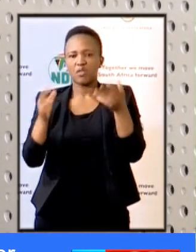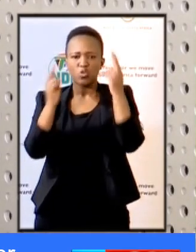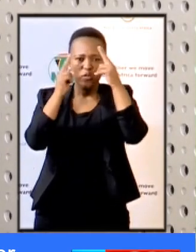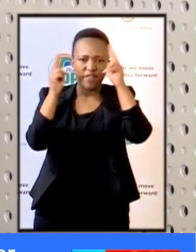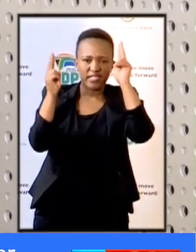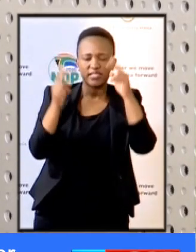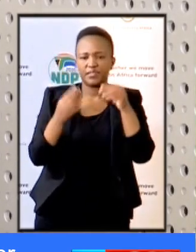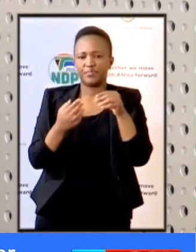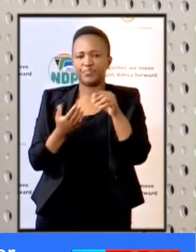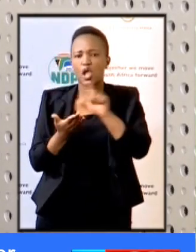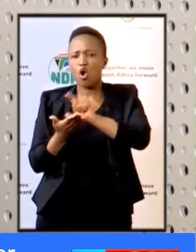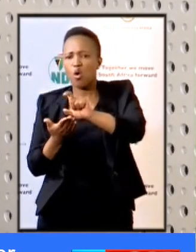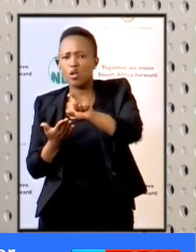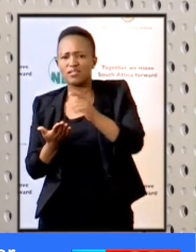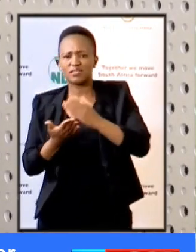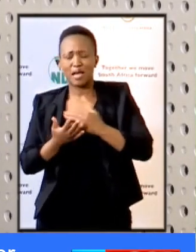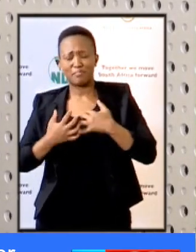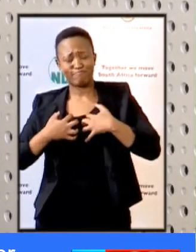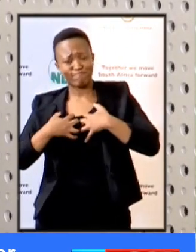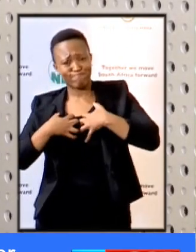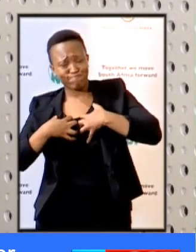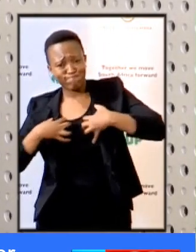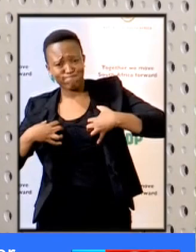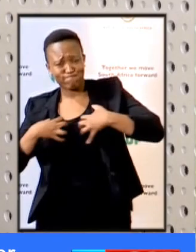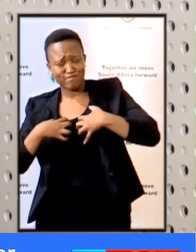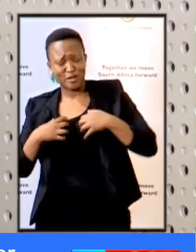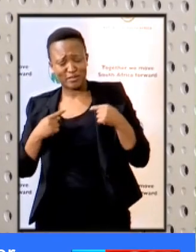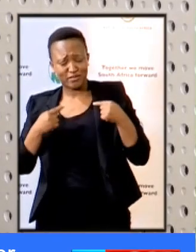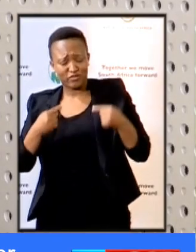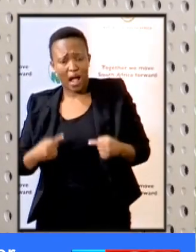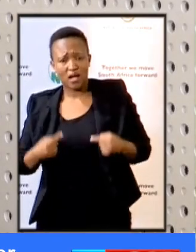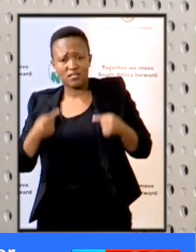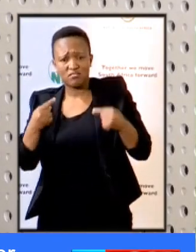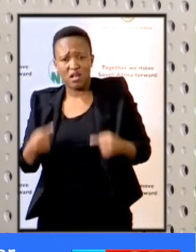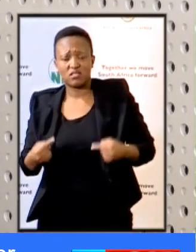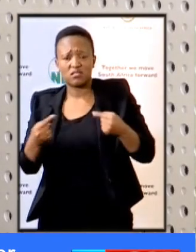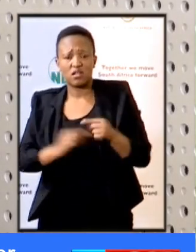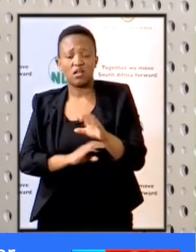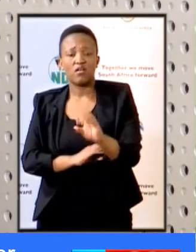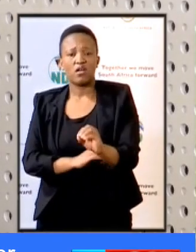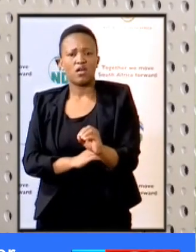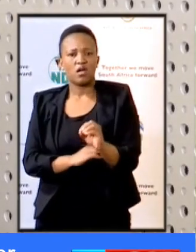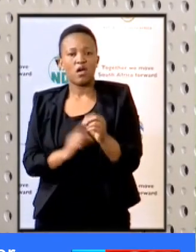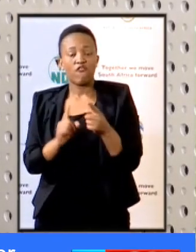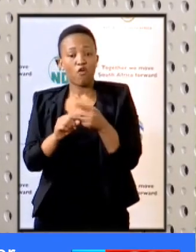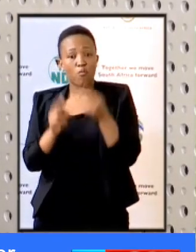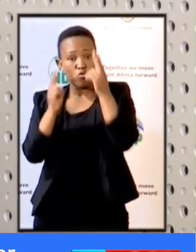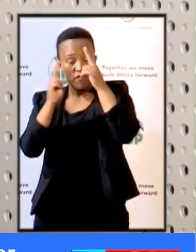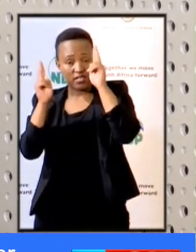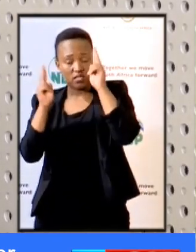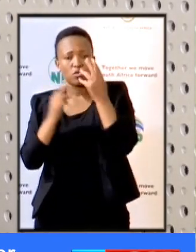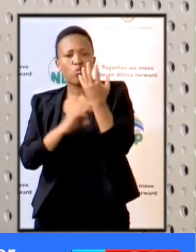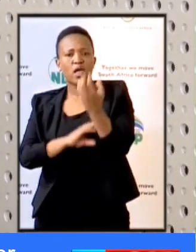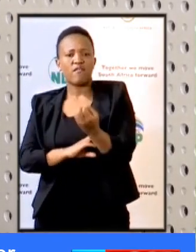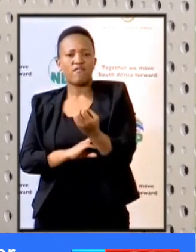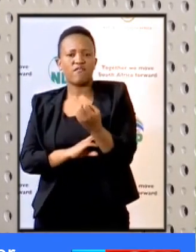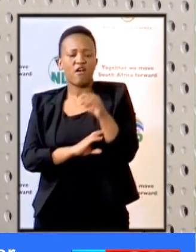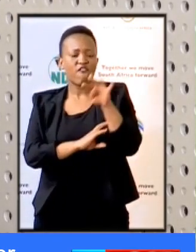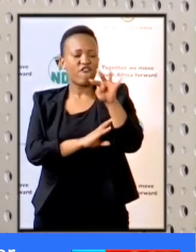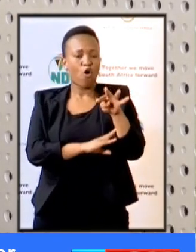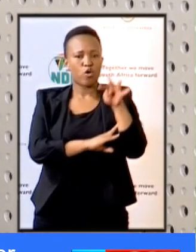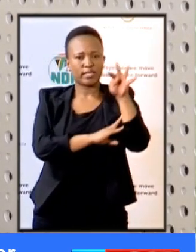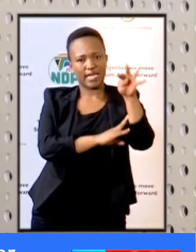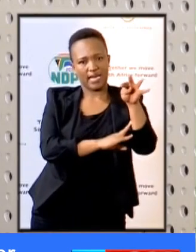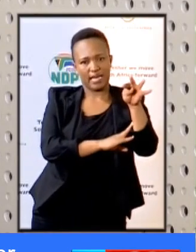have identified institutions that are battling. Out of the 26 universities, it's 14, I think I said that, and 10 in a